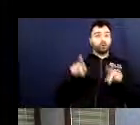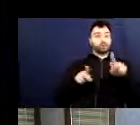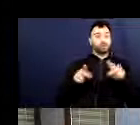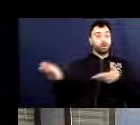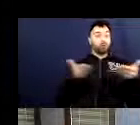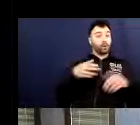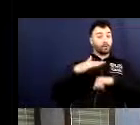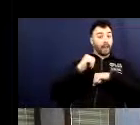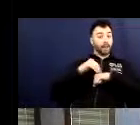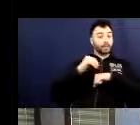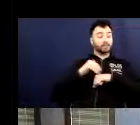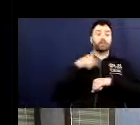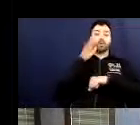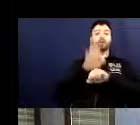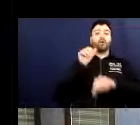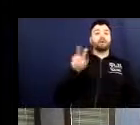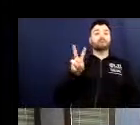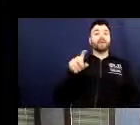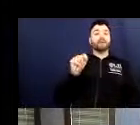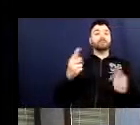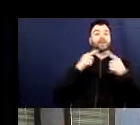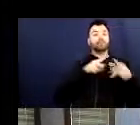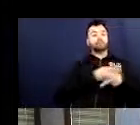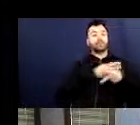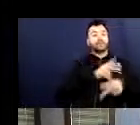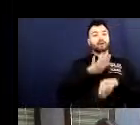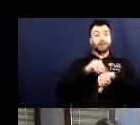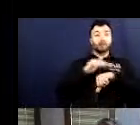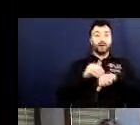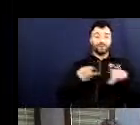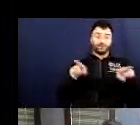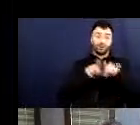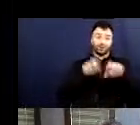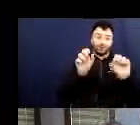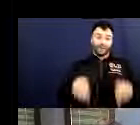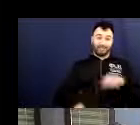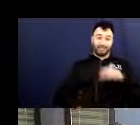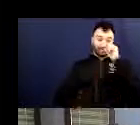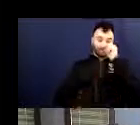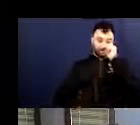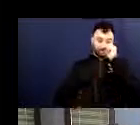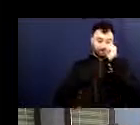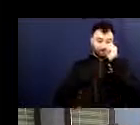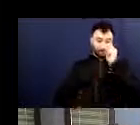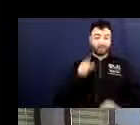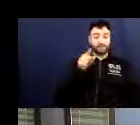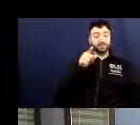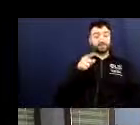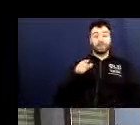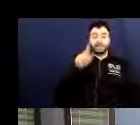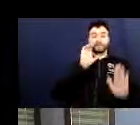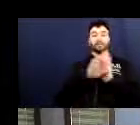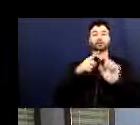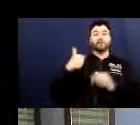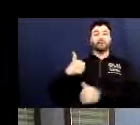with them to the clinic. Now, some places like Canada have opened up what I call opioid